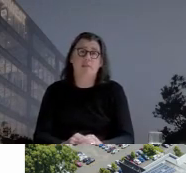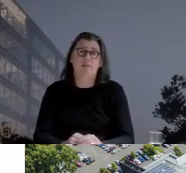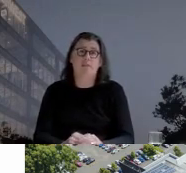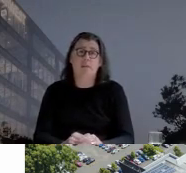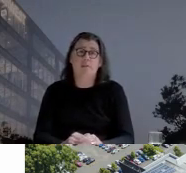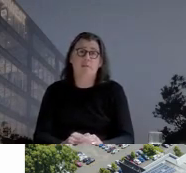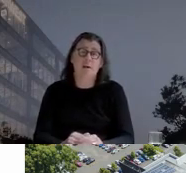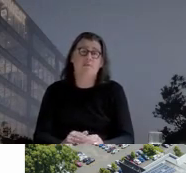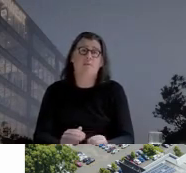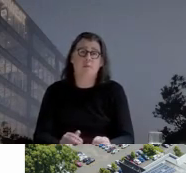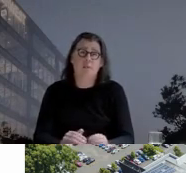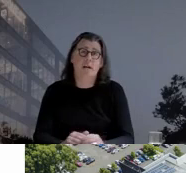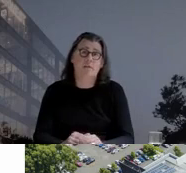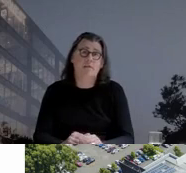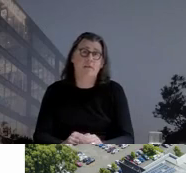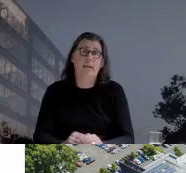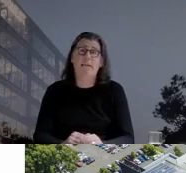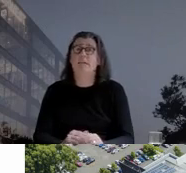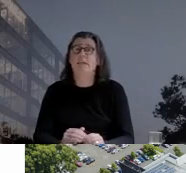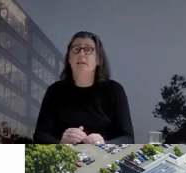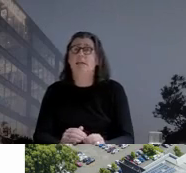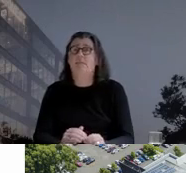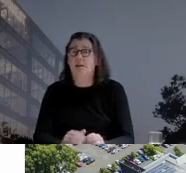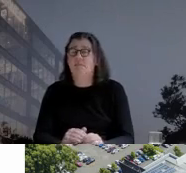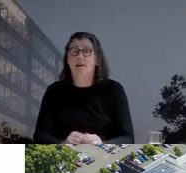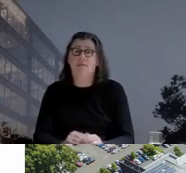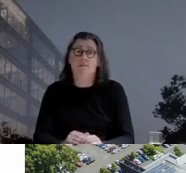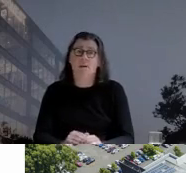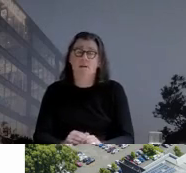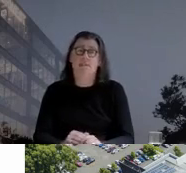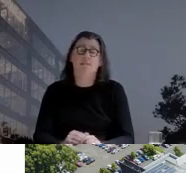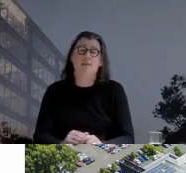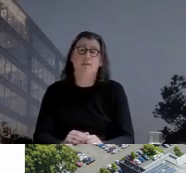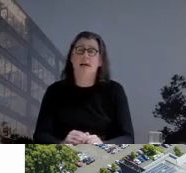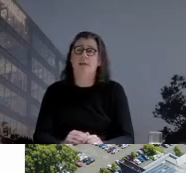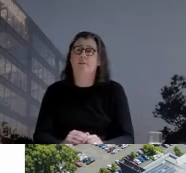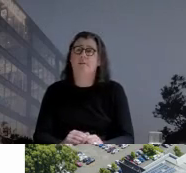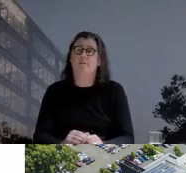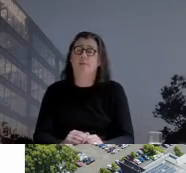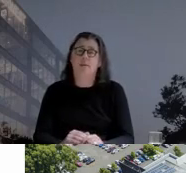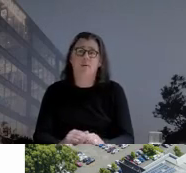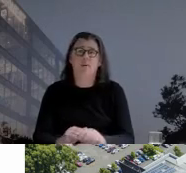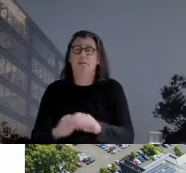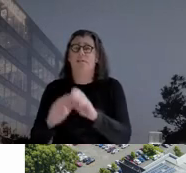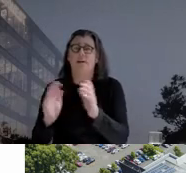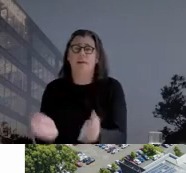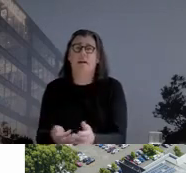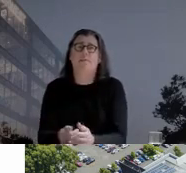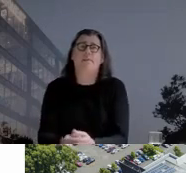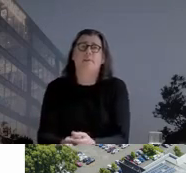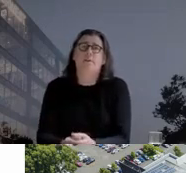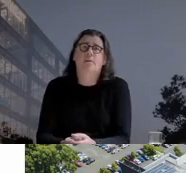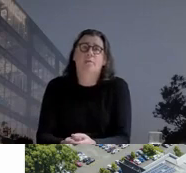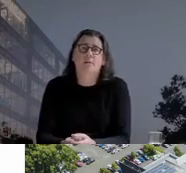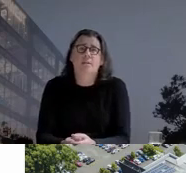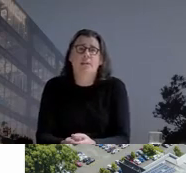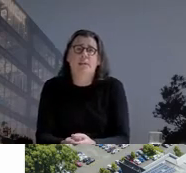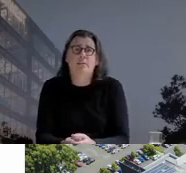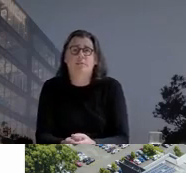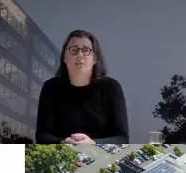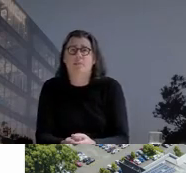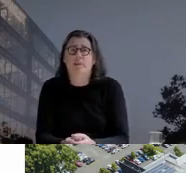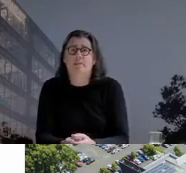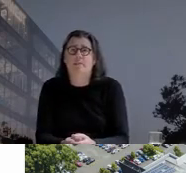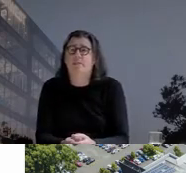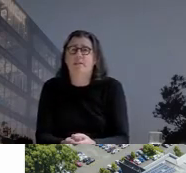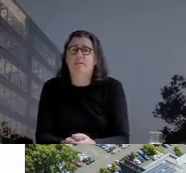of CO2 in a meter squared, 4-star 380, 5-star 290. So after putting in all of this time and effort, we're sitting